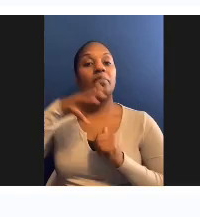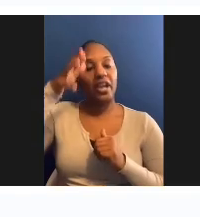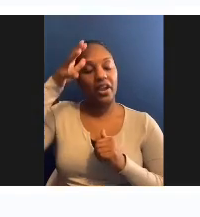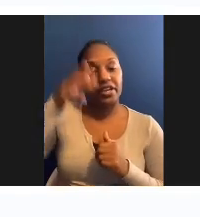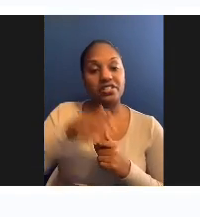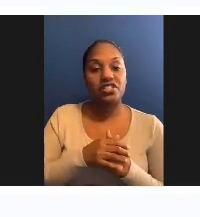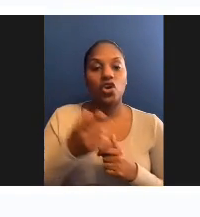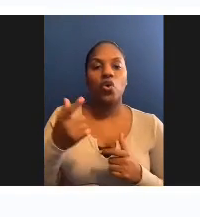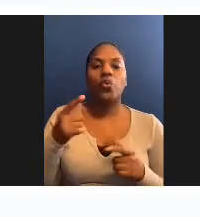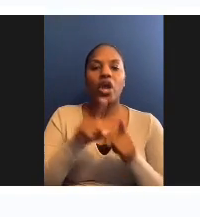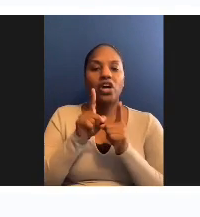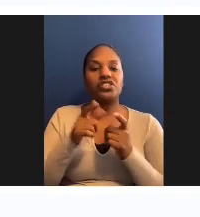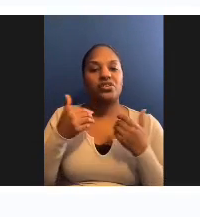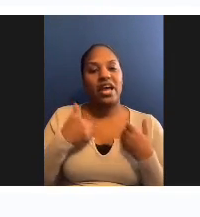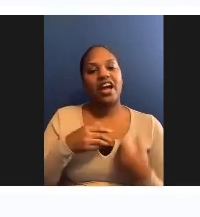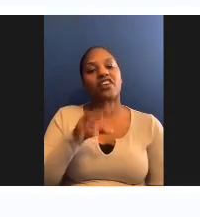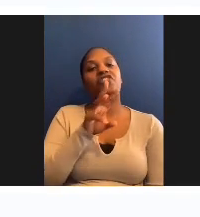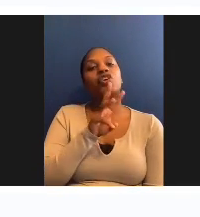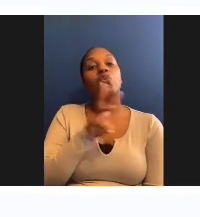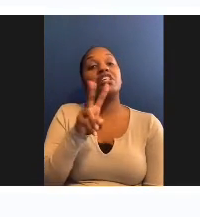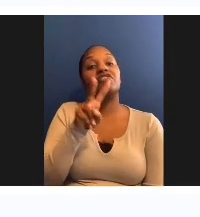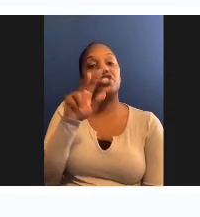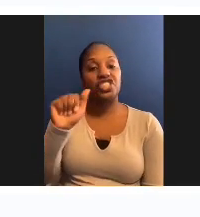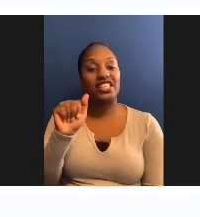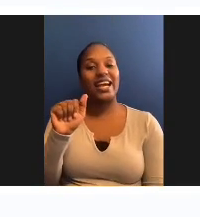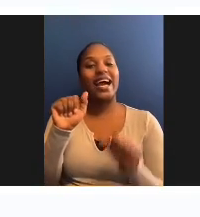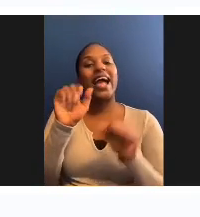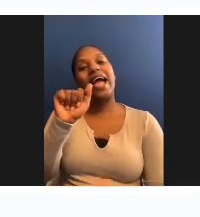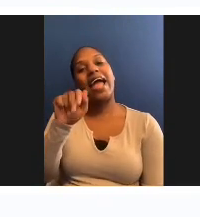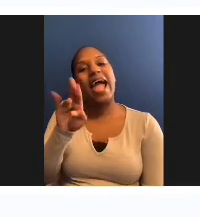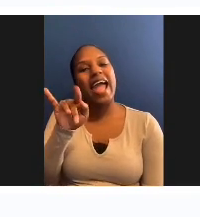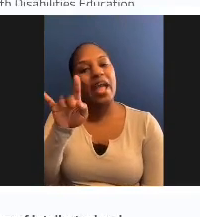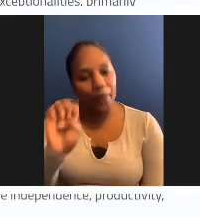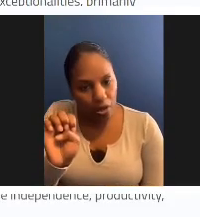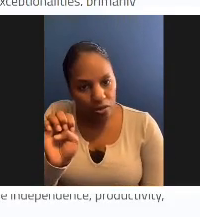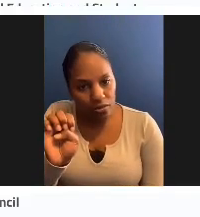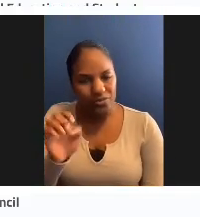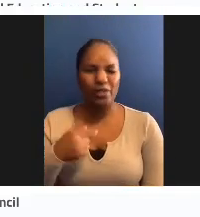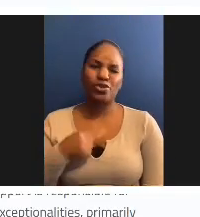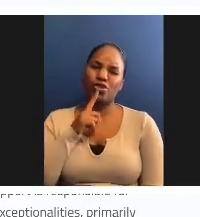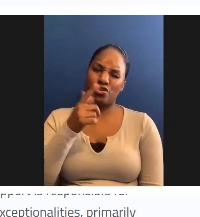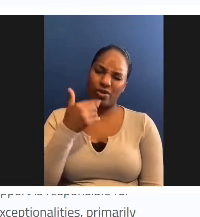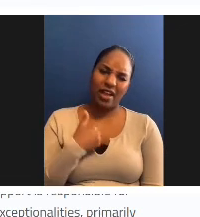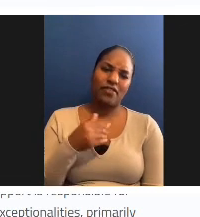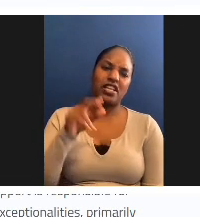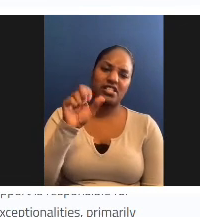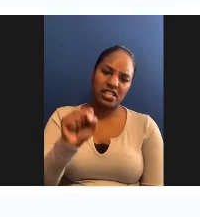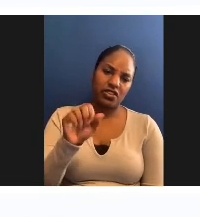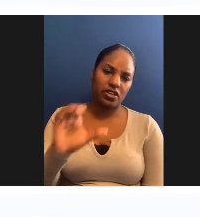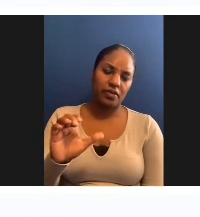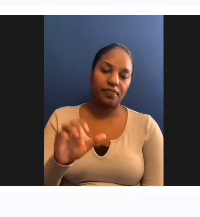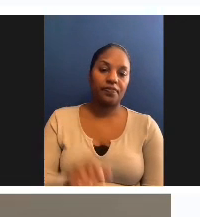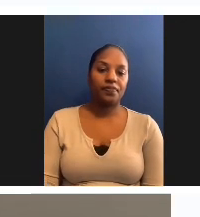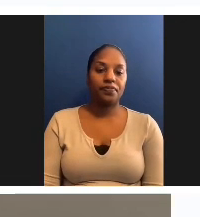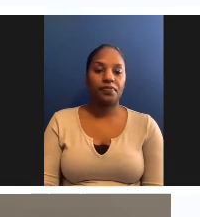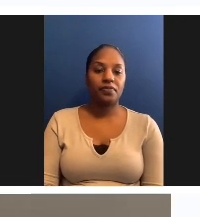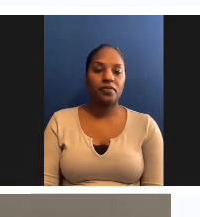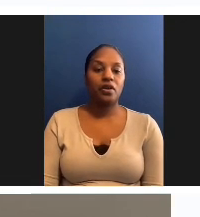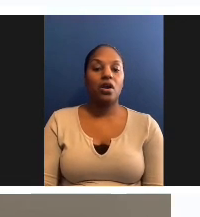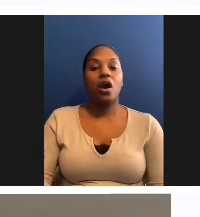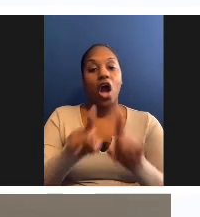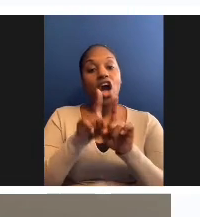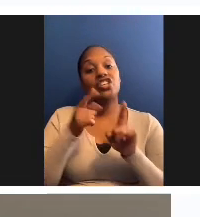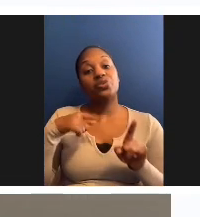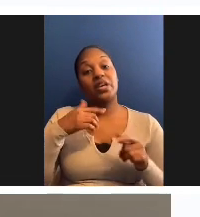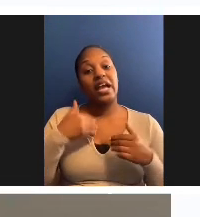have the West Virginia ABLE. I'm sure you have that in South Carolina. And then additionally, we have success stories.